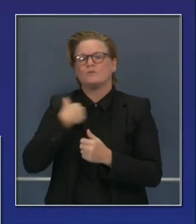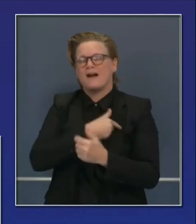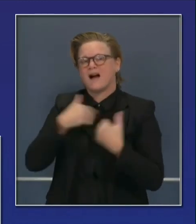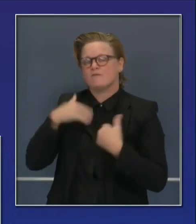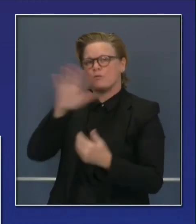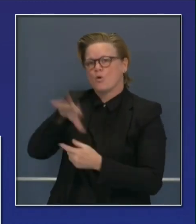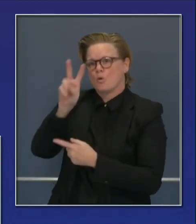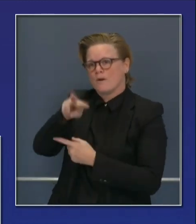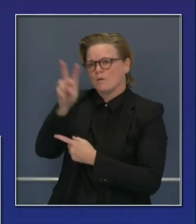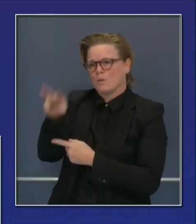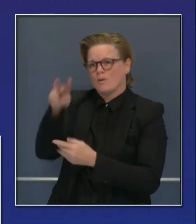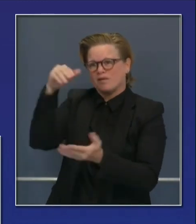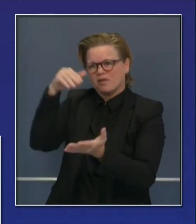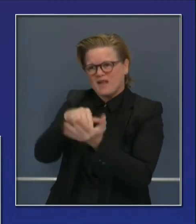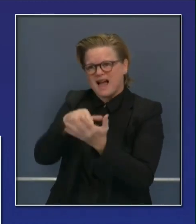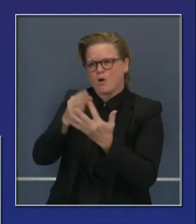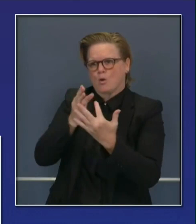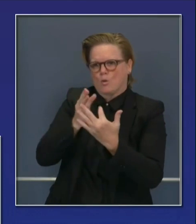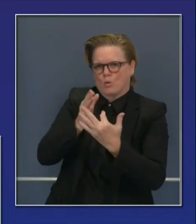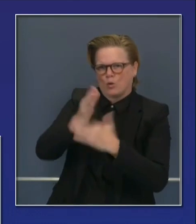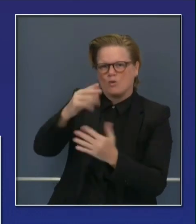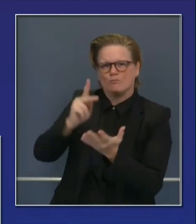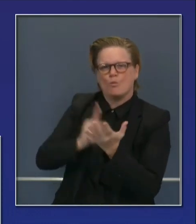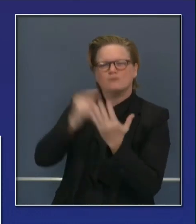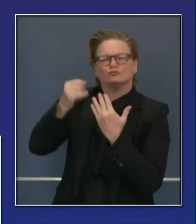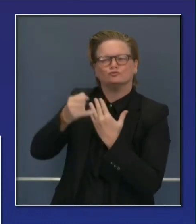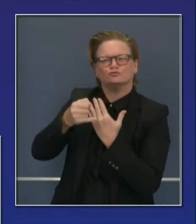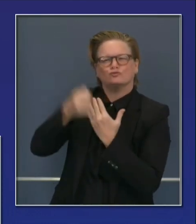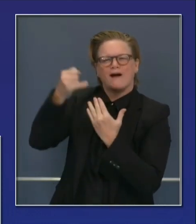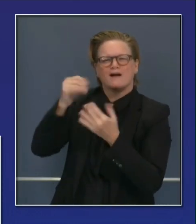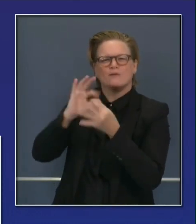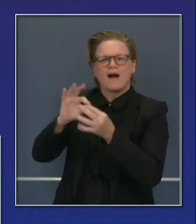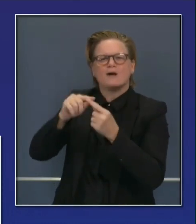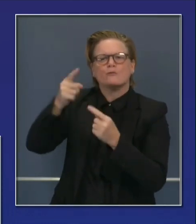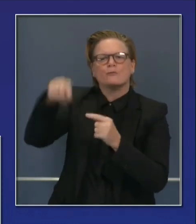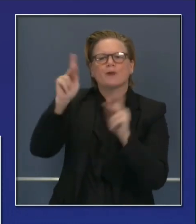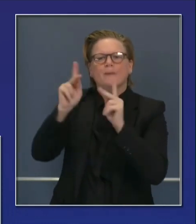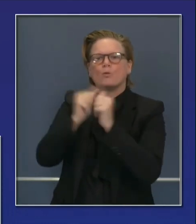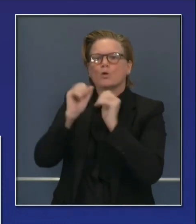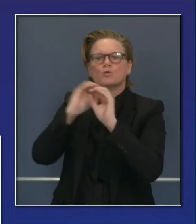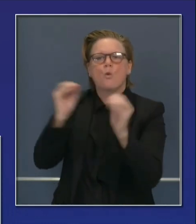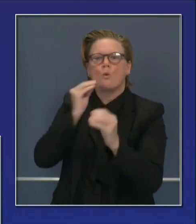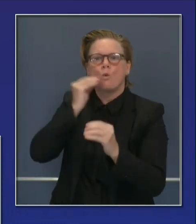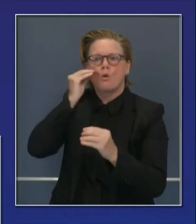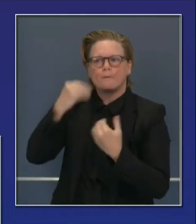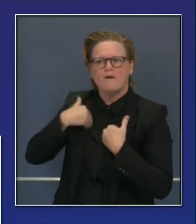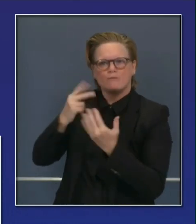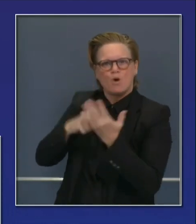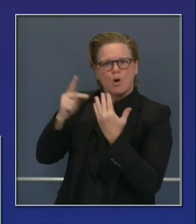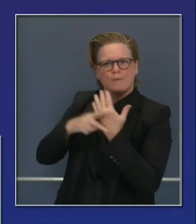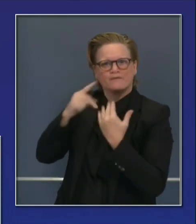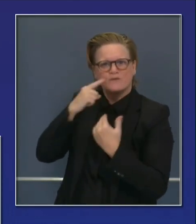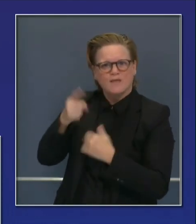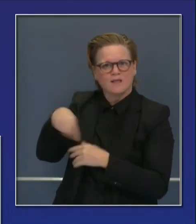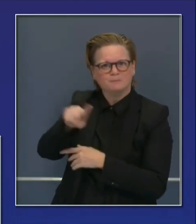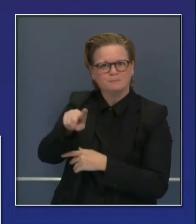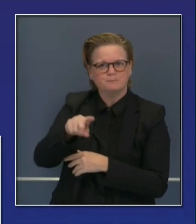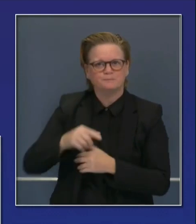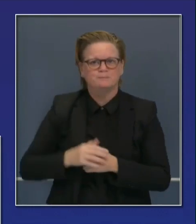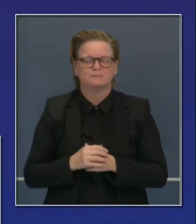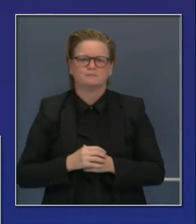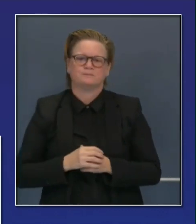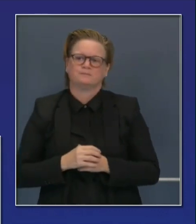Room Key. We're looking to extend the Room Key program, not just, forgive me, I confuse folks with this, the Home Key program, which